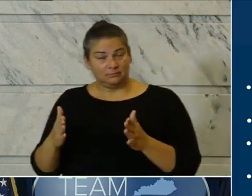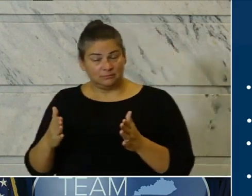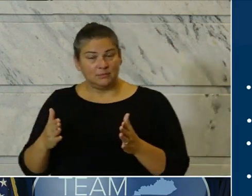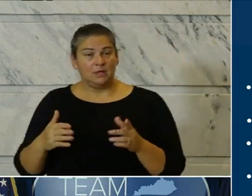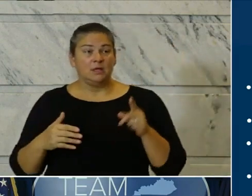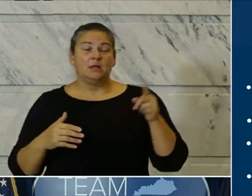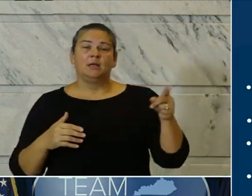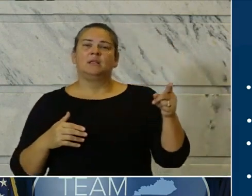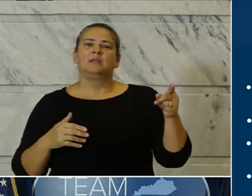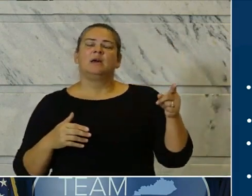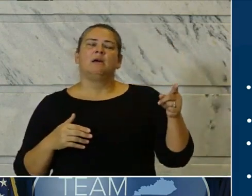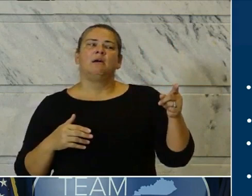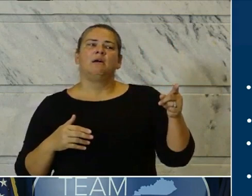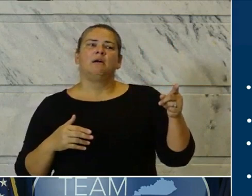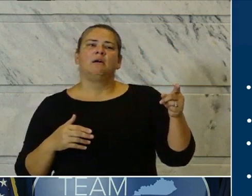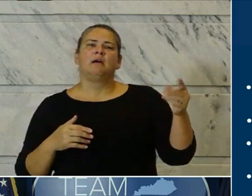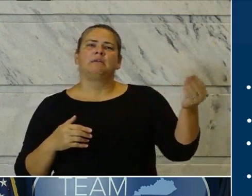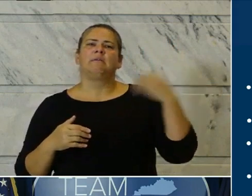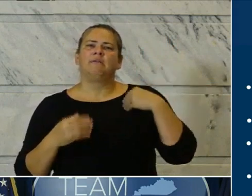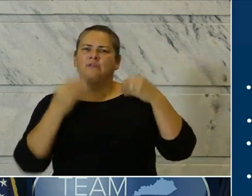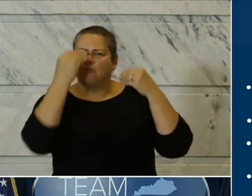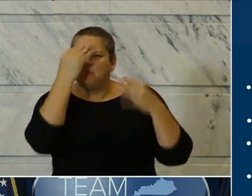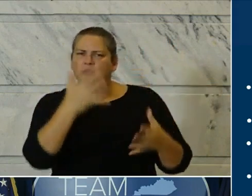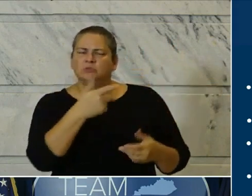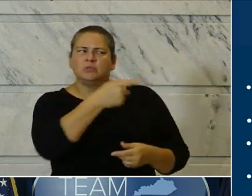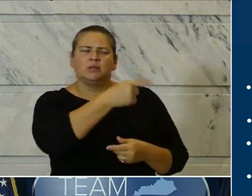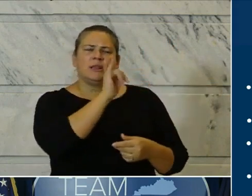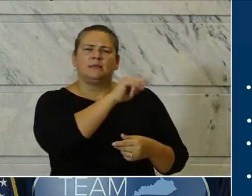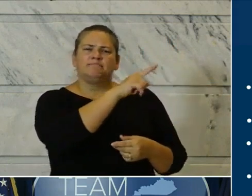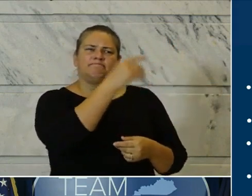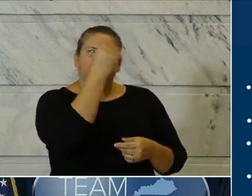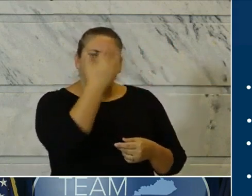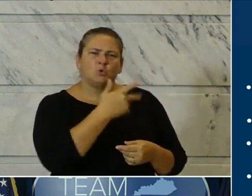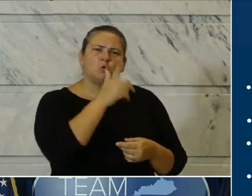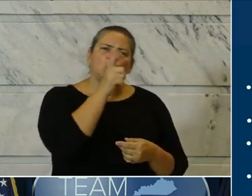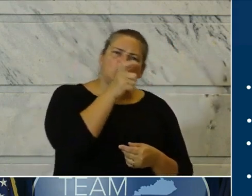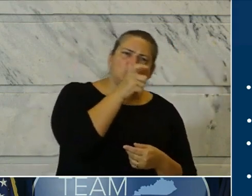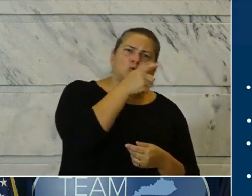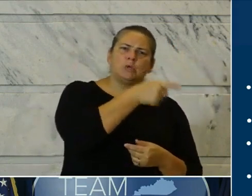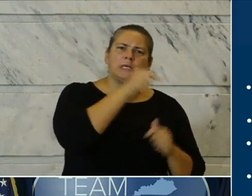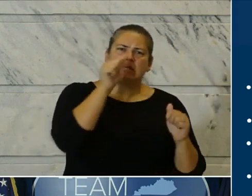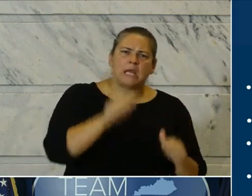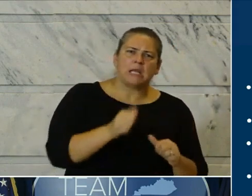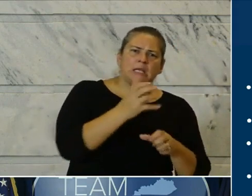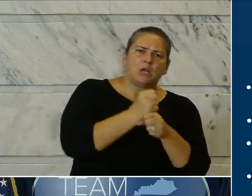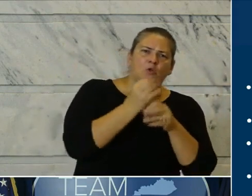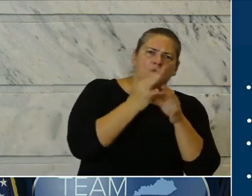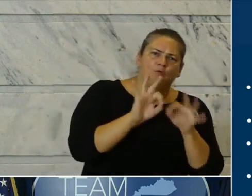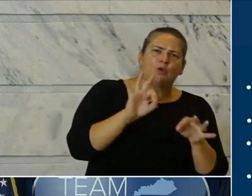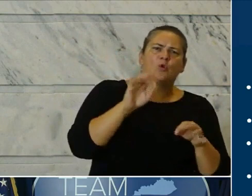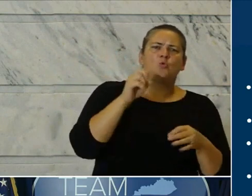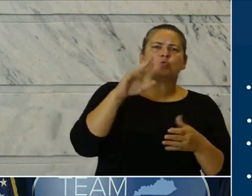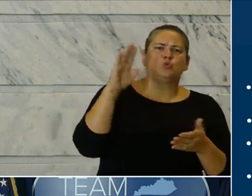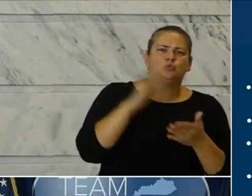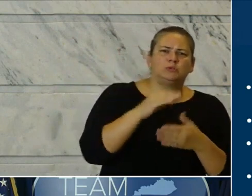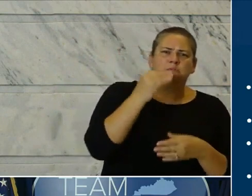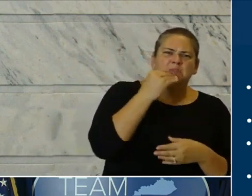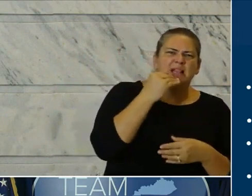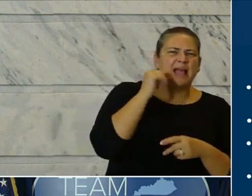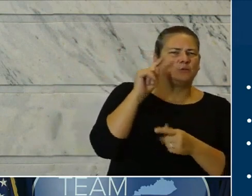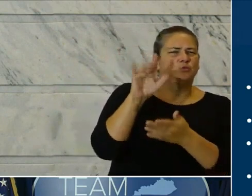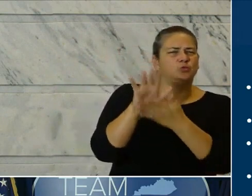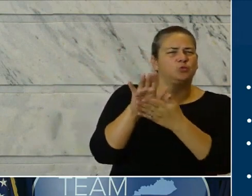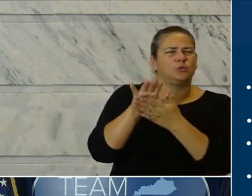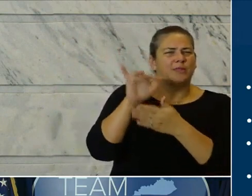about folks who are eligible for free and reduced meals throughout the educational system. As of